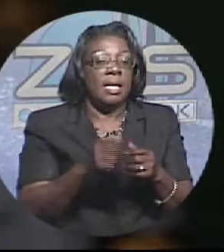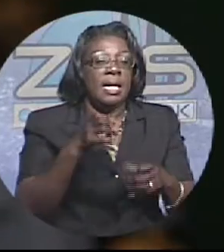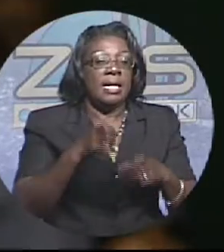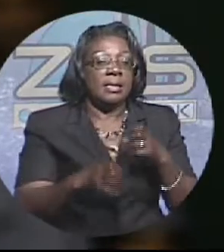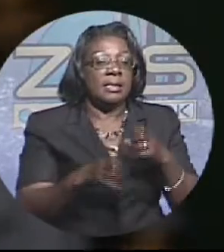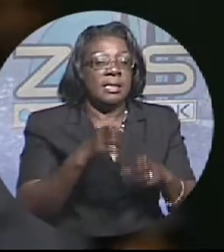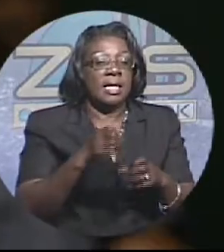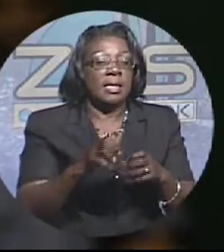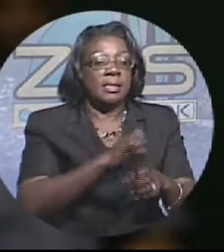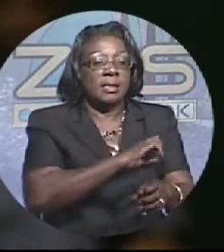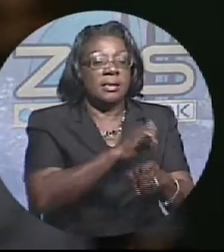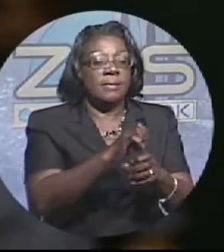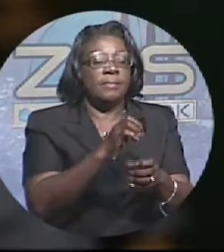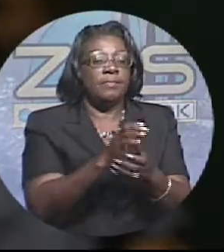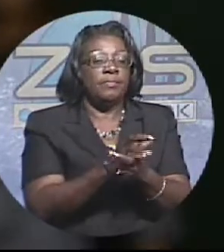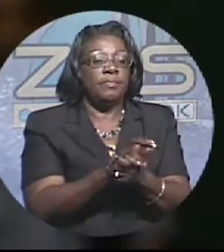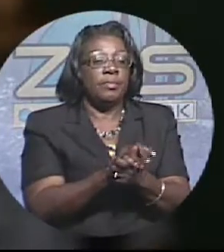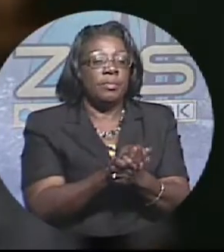exercise